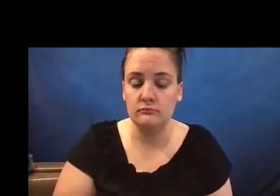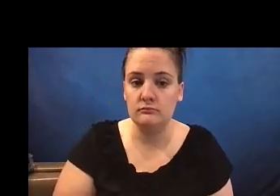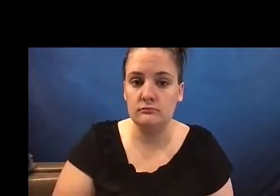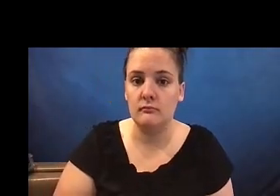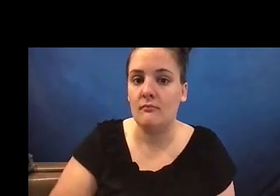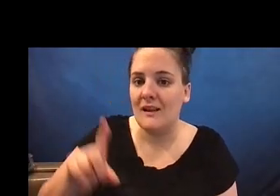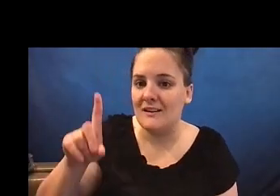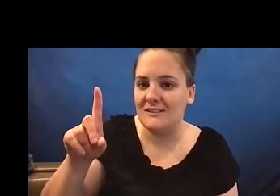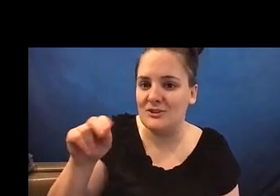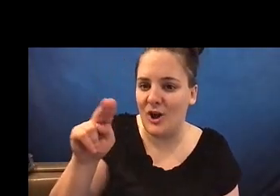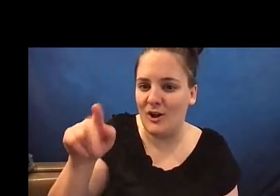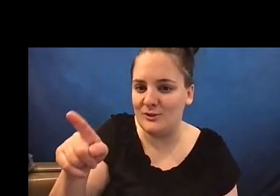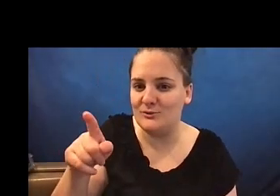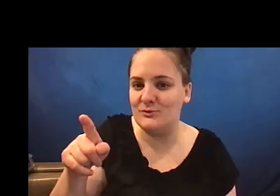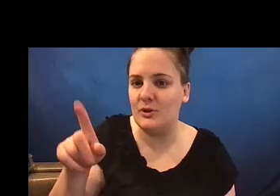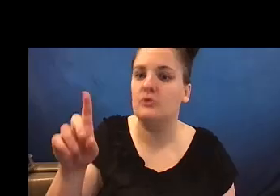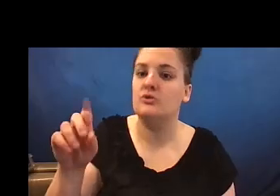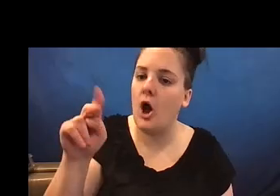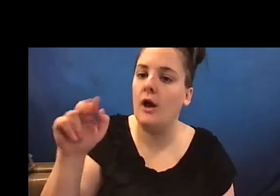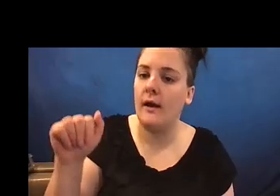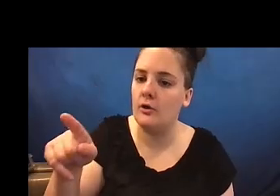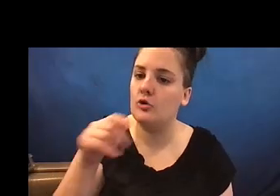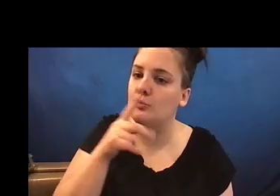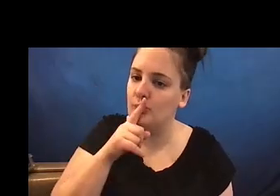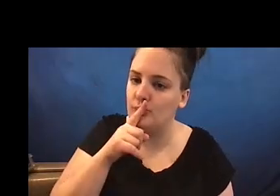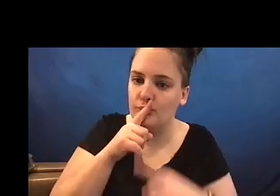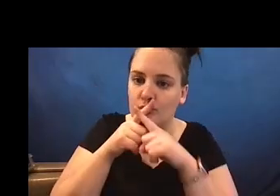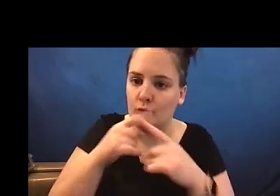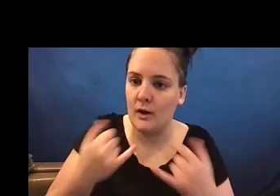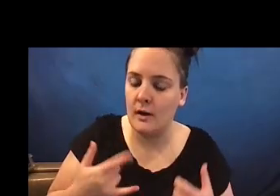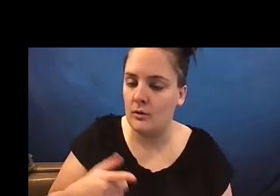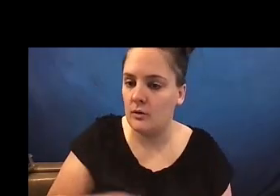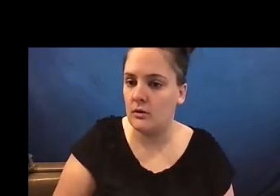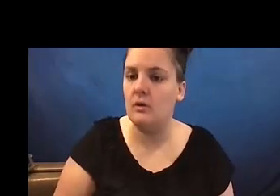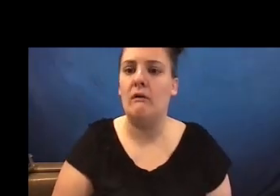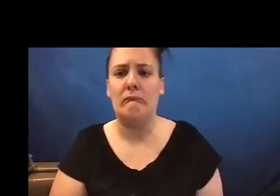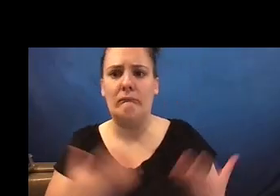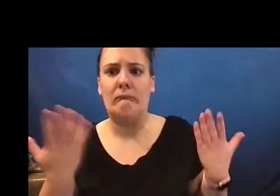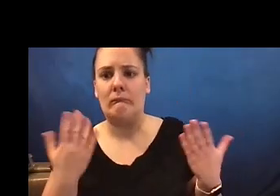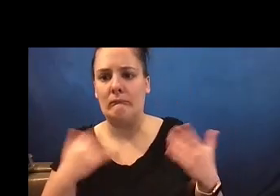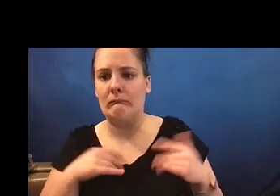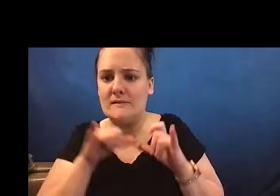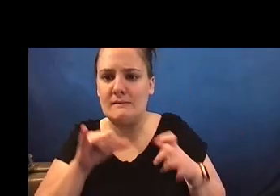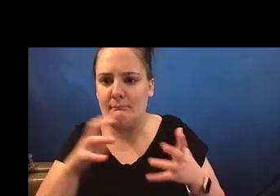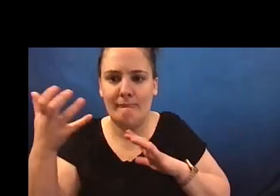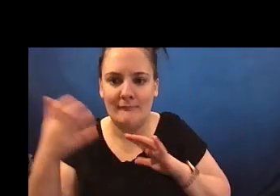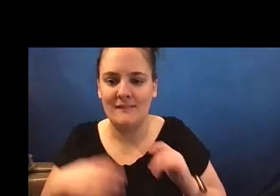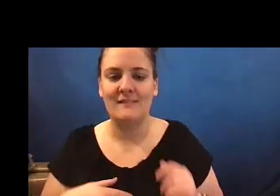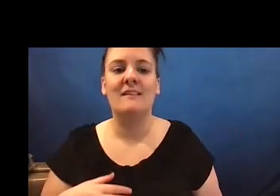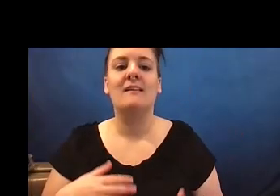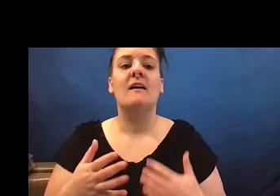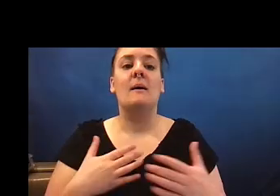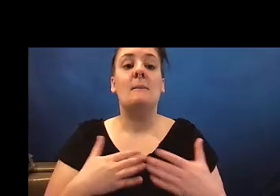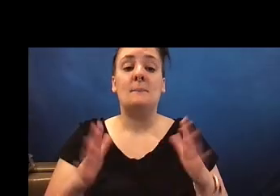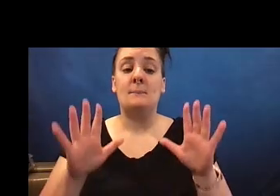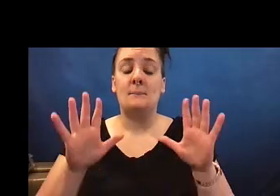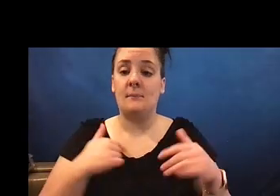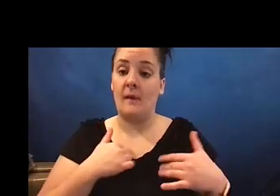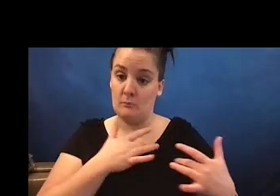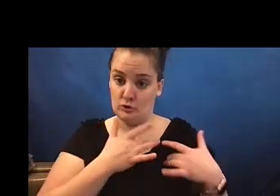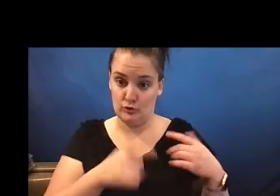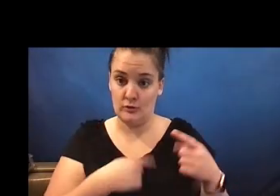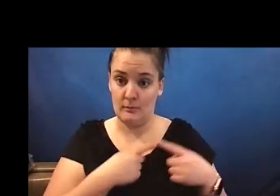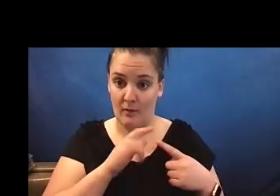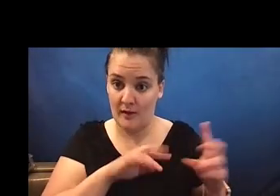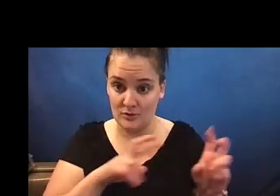Donna, you're on mute. Yes, somehow the system put me on mute. I'm very concerned about that